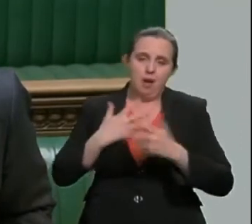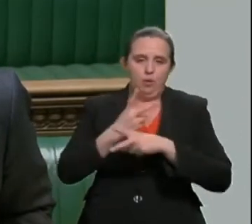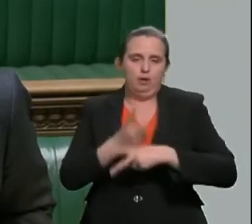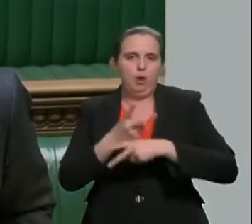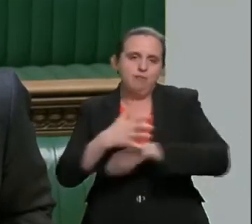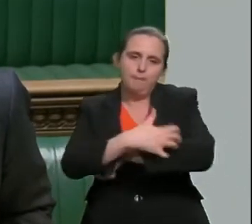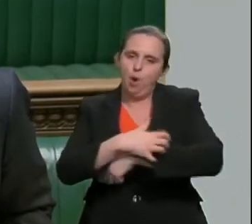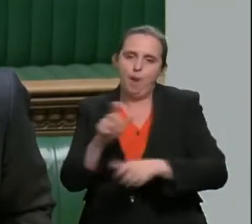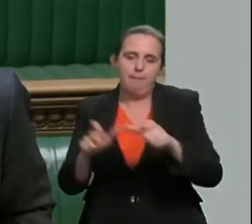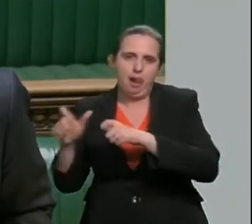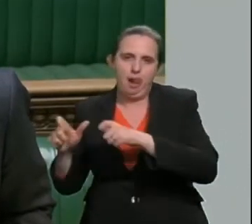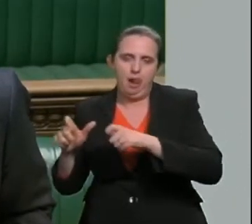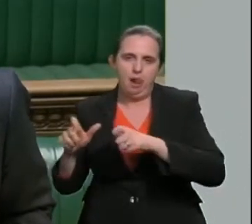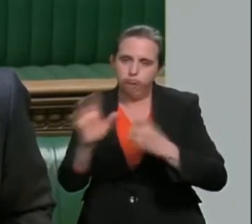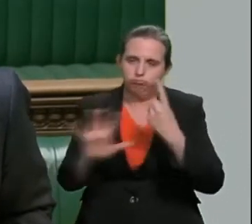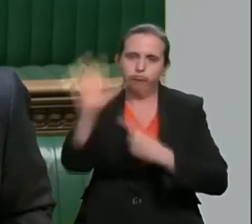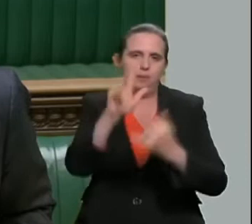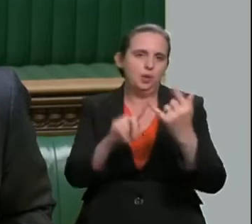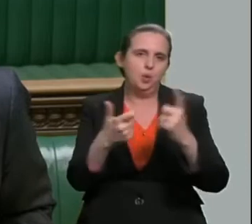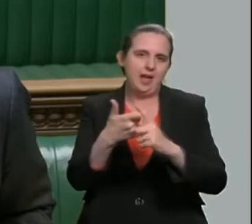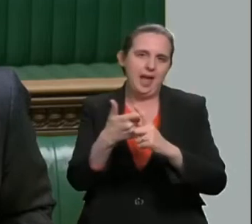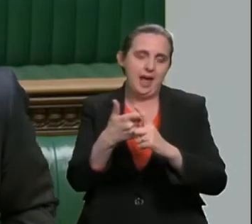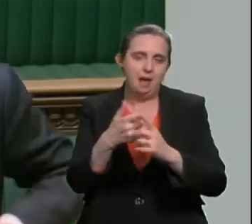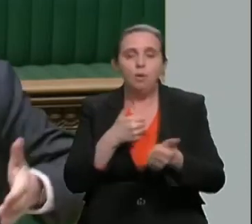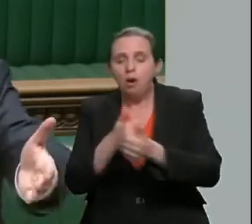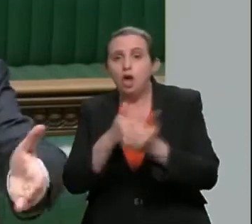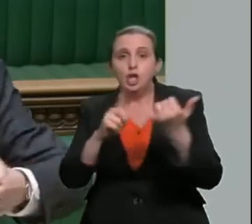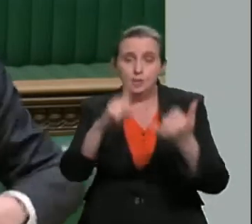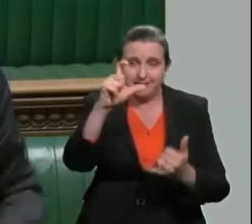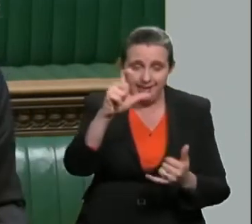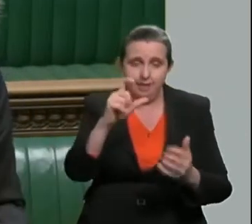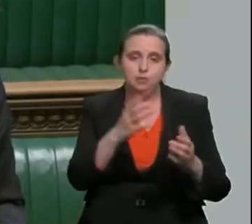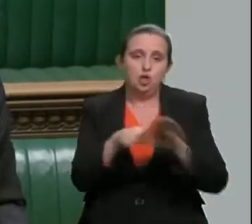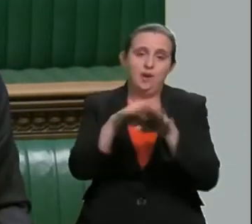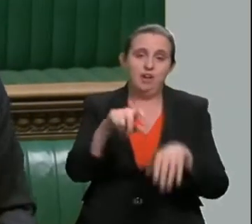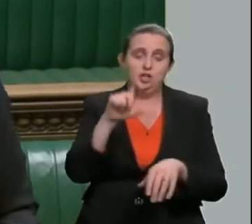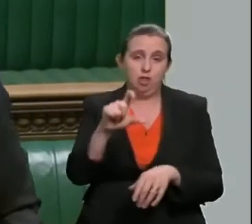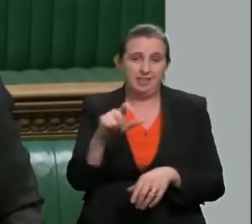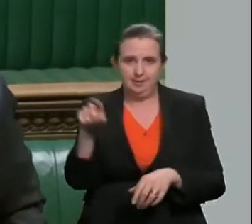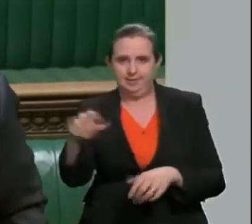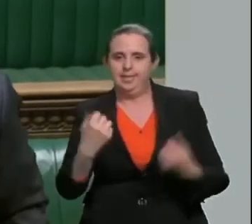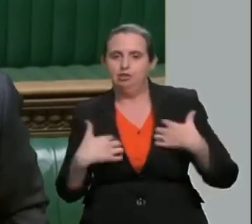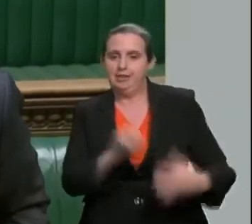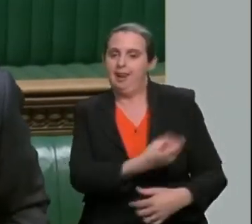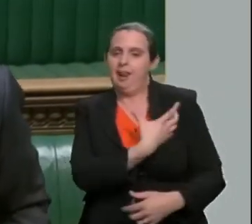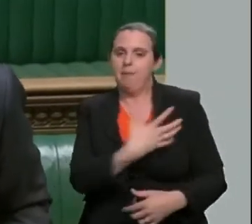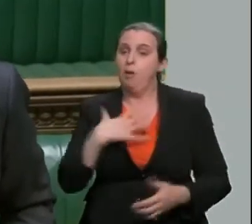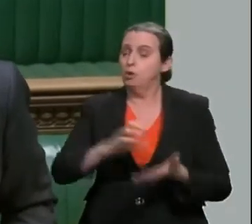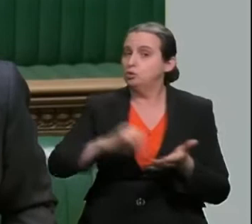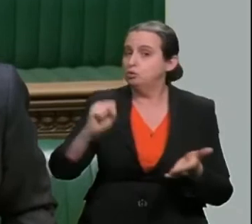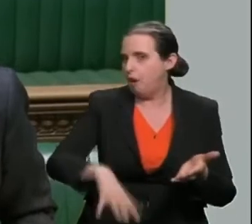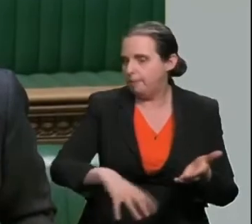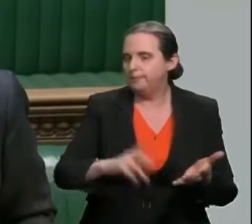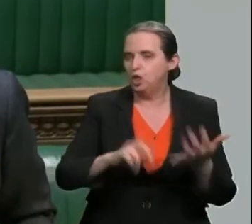the country, not just with universal credit, which the party opposite would actually abolish, Mr. Speaker, but by